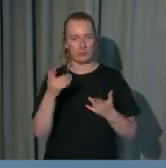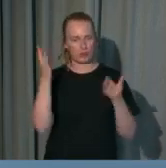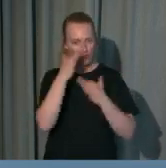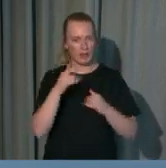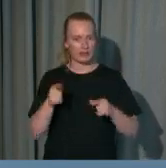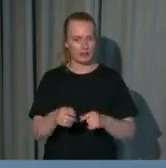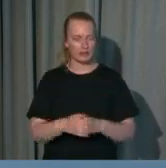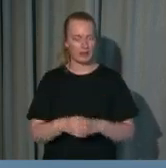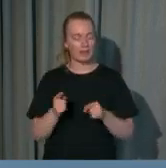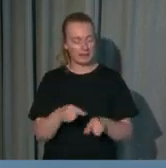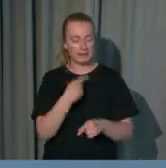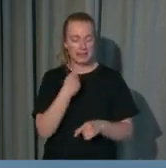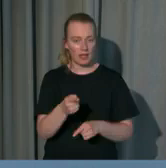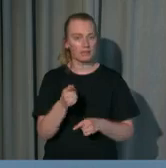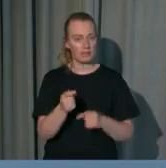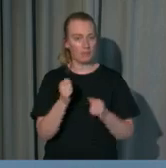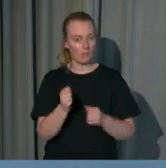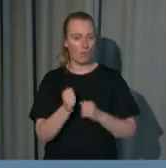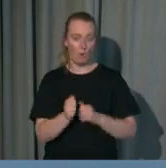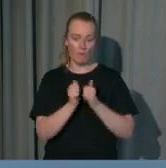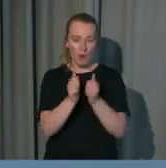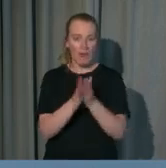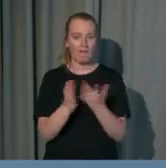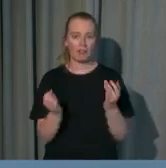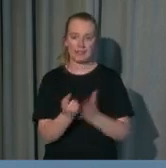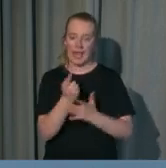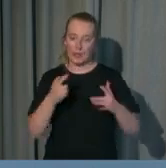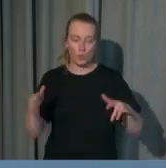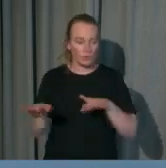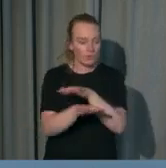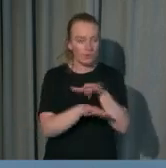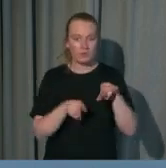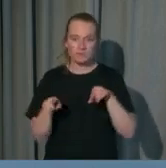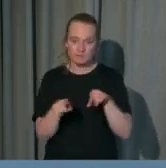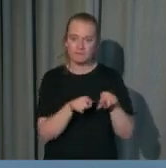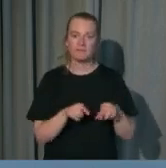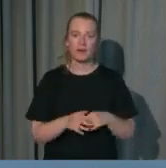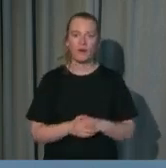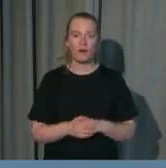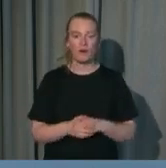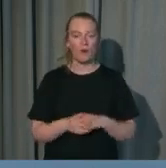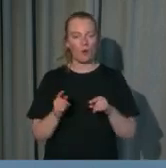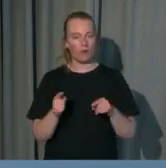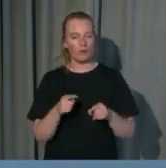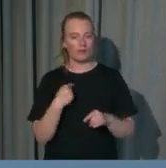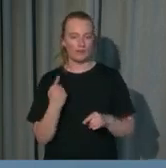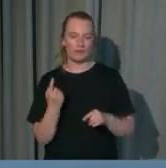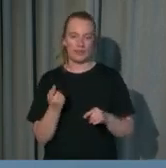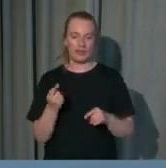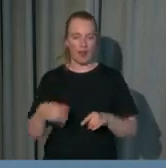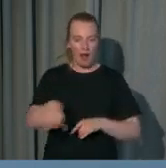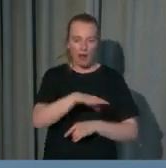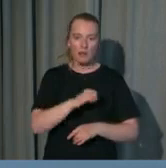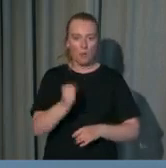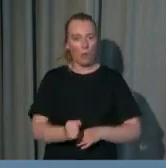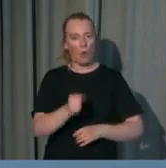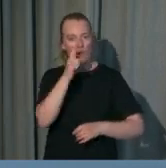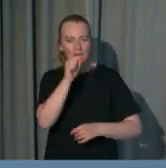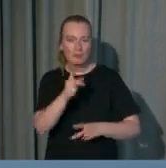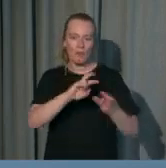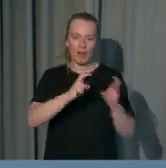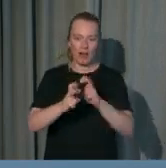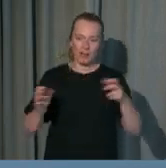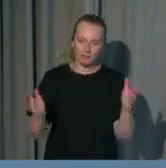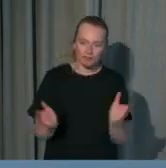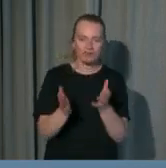be attentive to what happens around us, and to use a very strong measure that we have all of us to take care of each other,